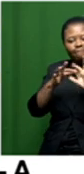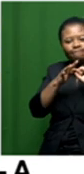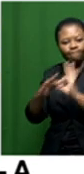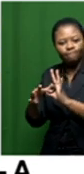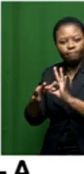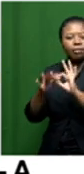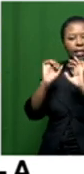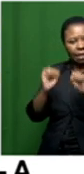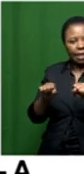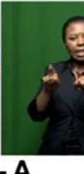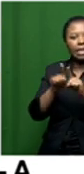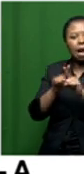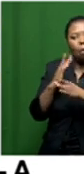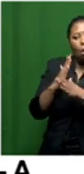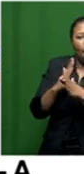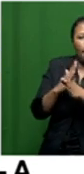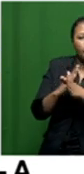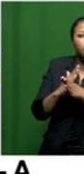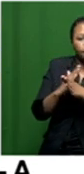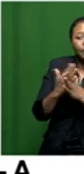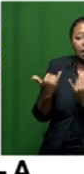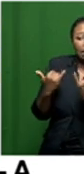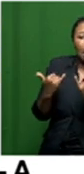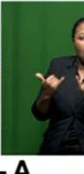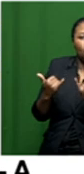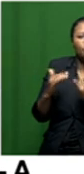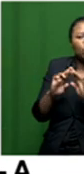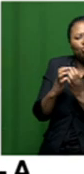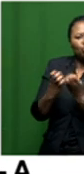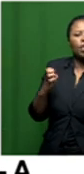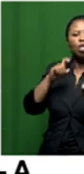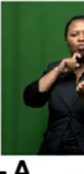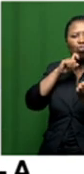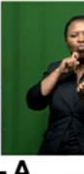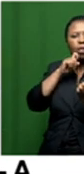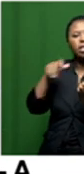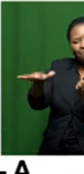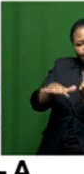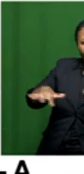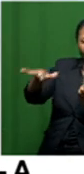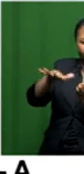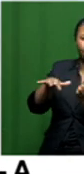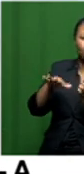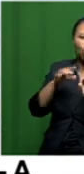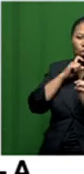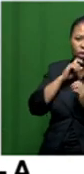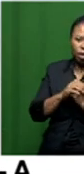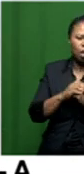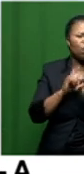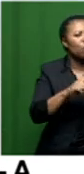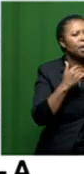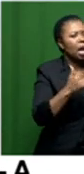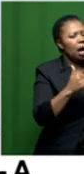create works, whether it's exploring their current mediums or exploring other ones. What theme comes through for most of the